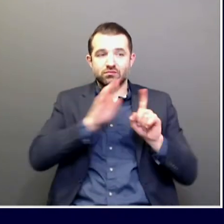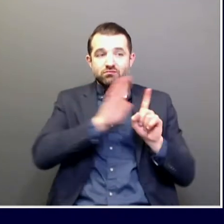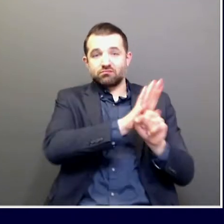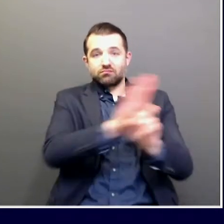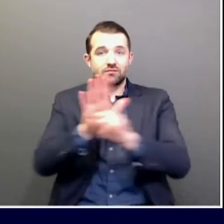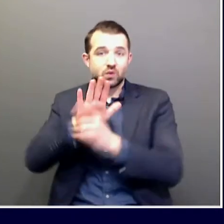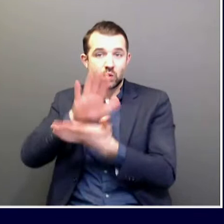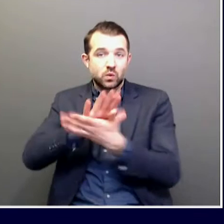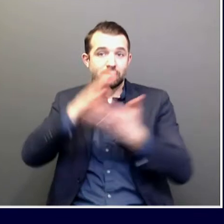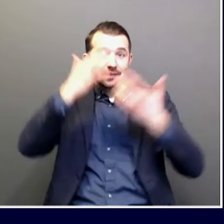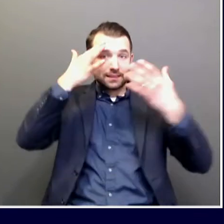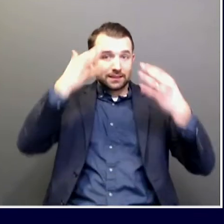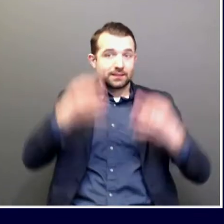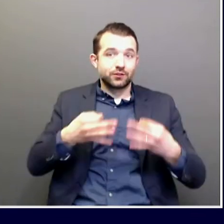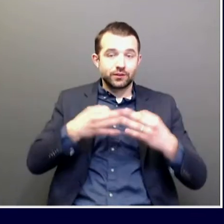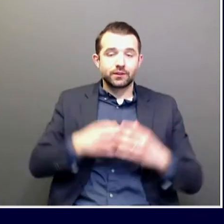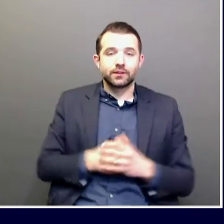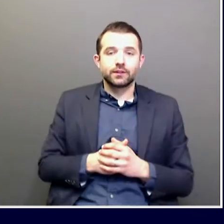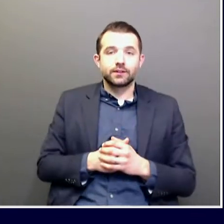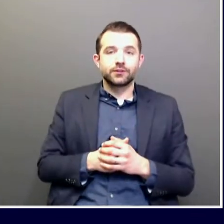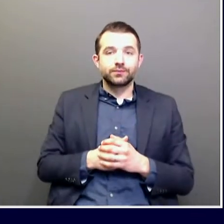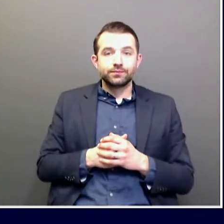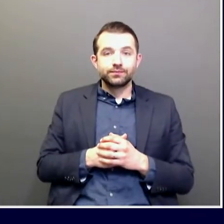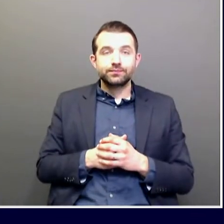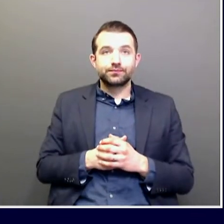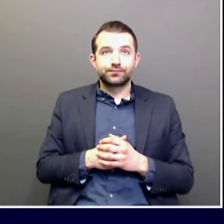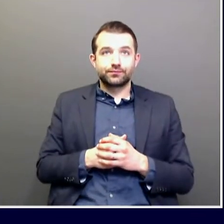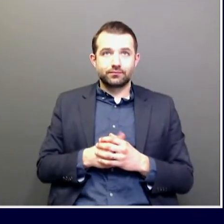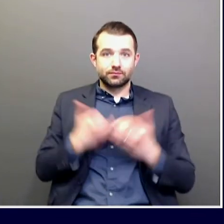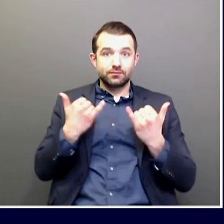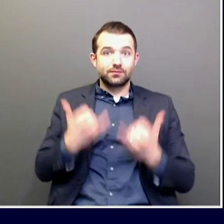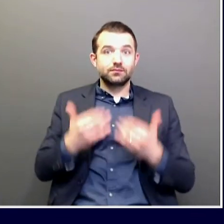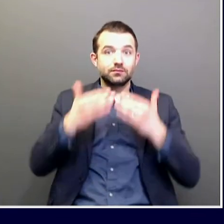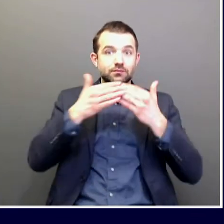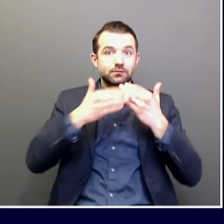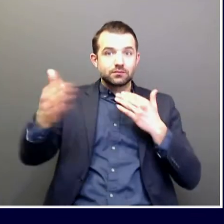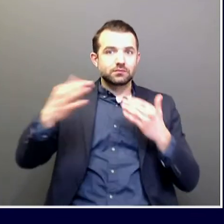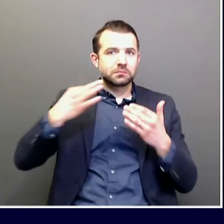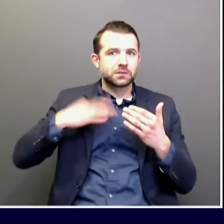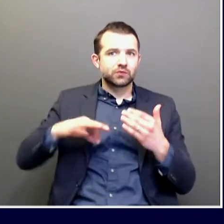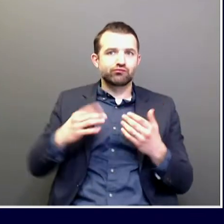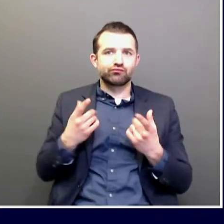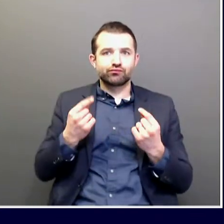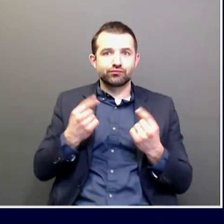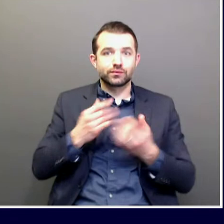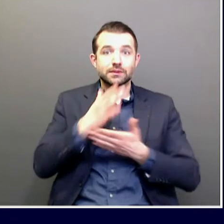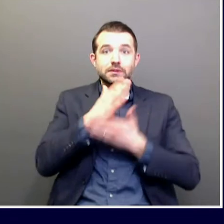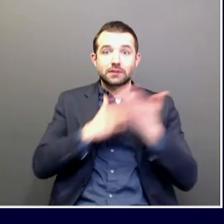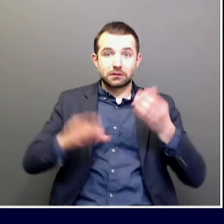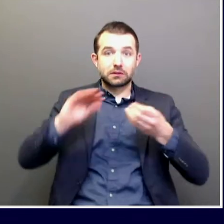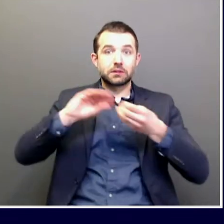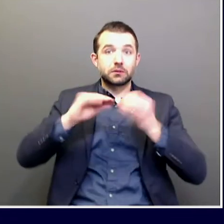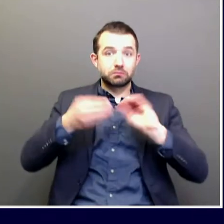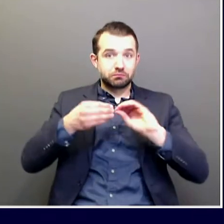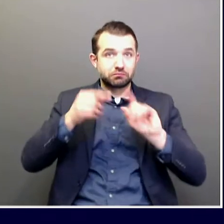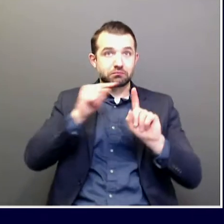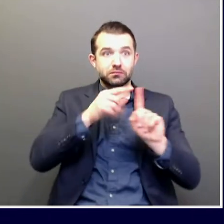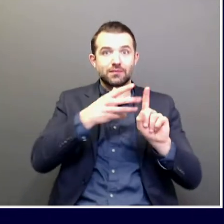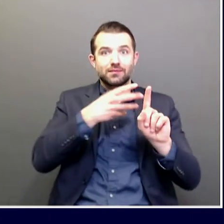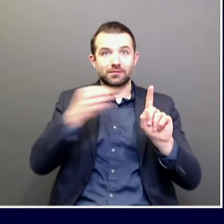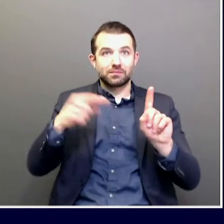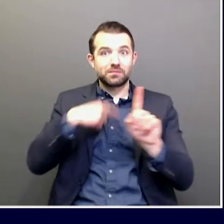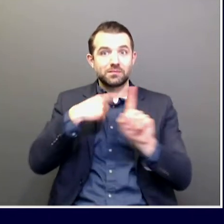to understand, for example, how these various measures are working and going at the school level. In recent days, I've received an uptick